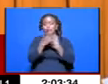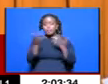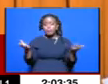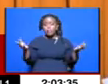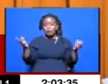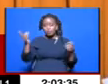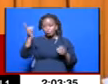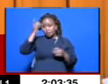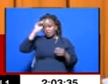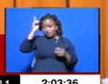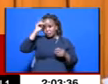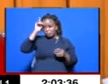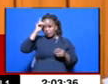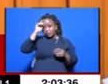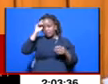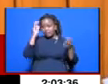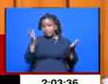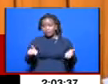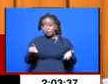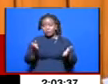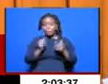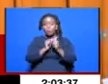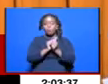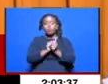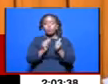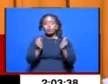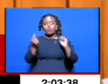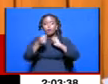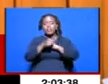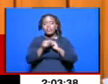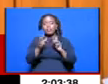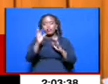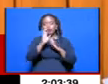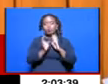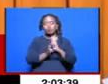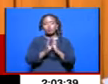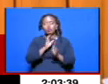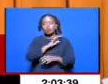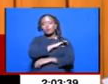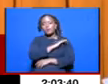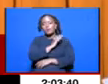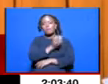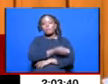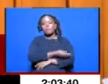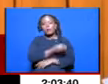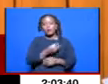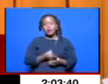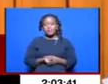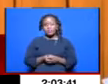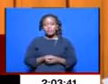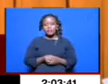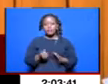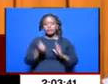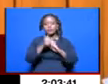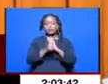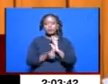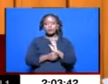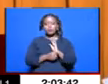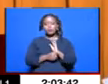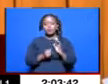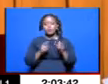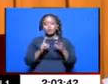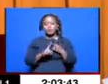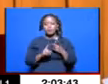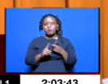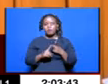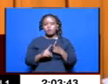limits to amending the constitutional powers. Article 79.3 of the Basic Law of the Federal